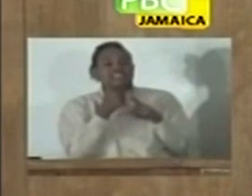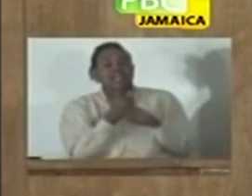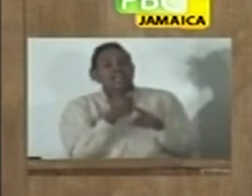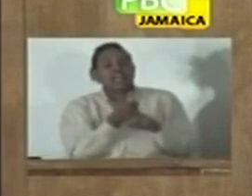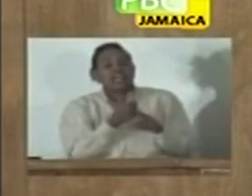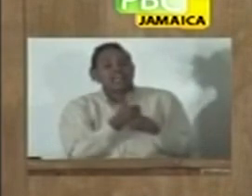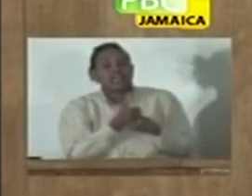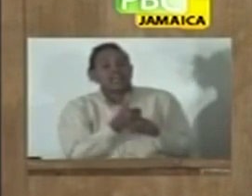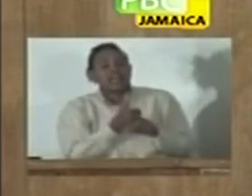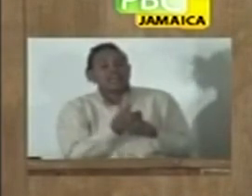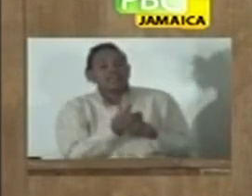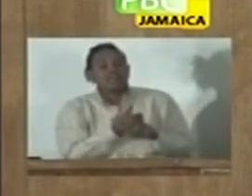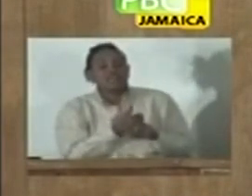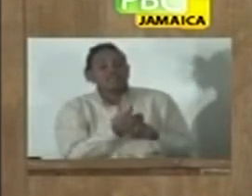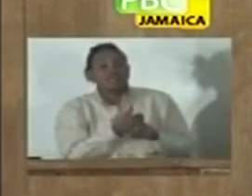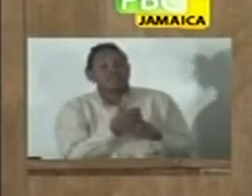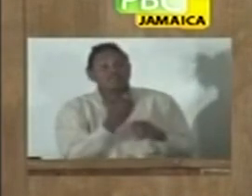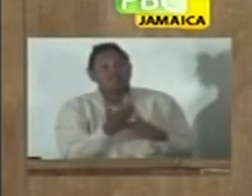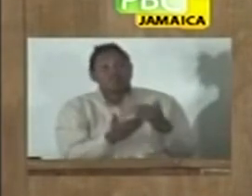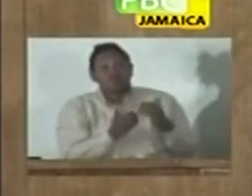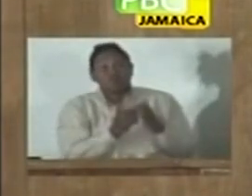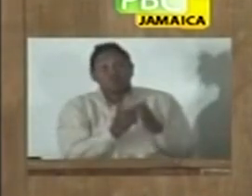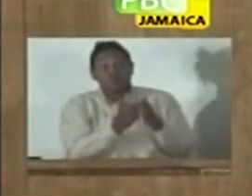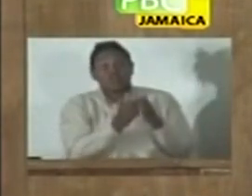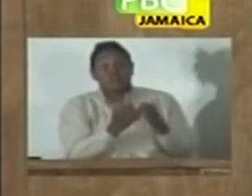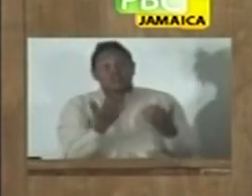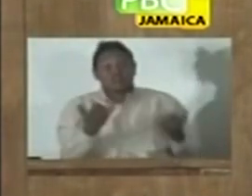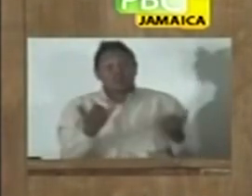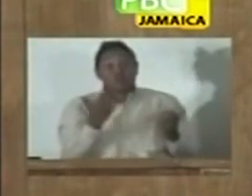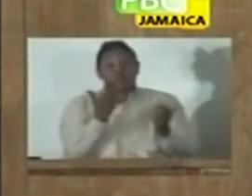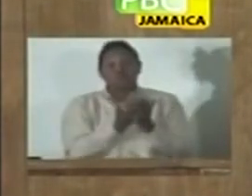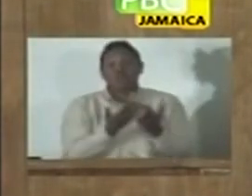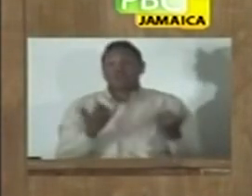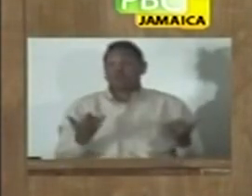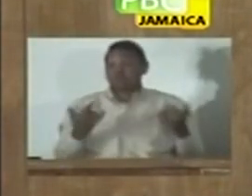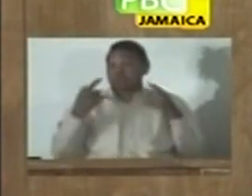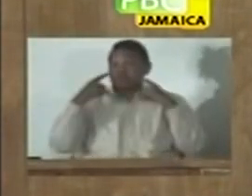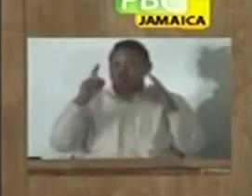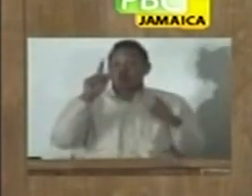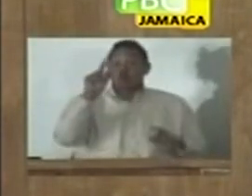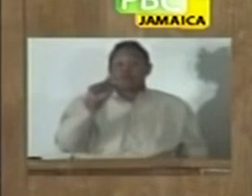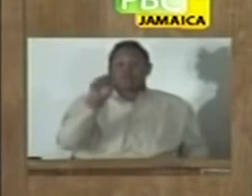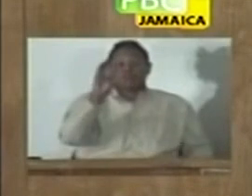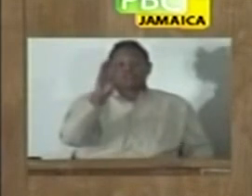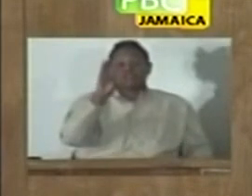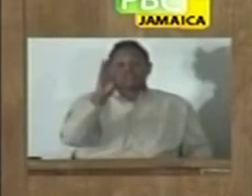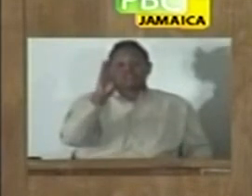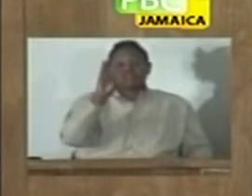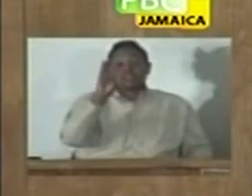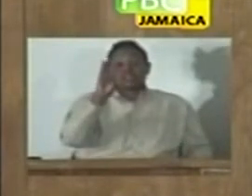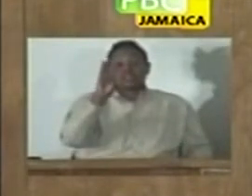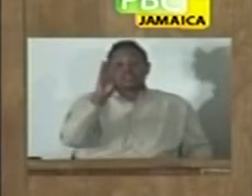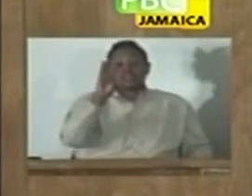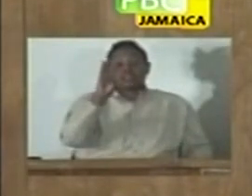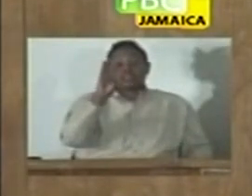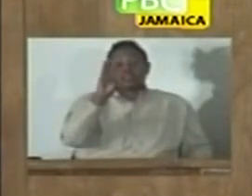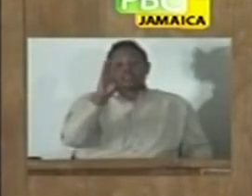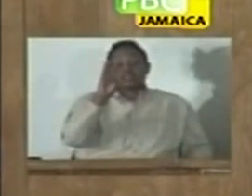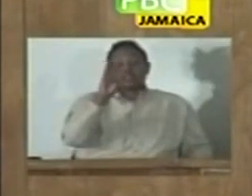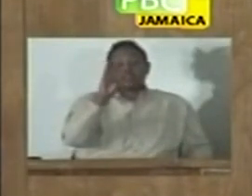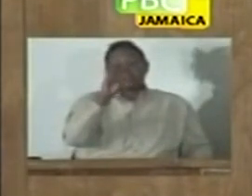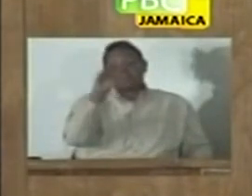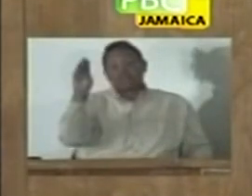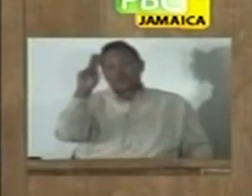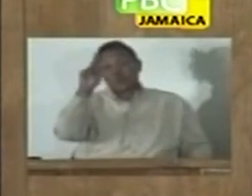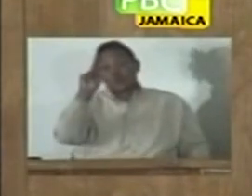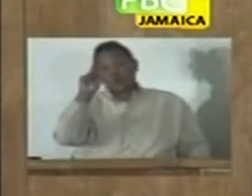to the mountaintop. Well, what a mountaintop we have arrived at $1.6 billion US in